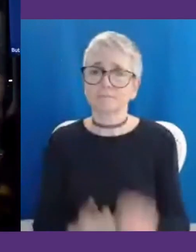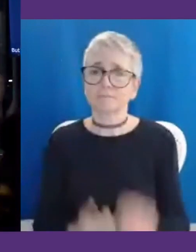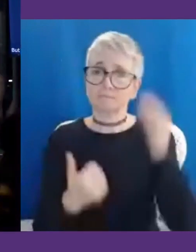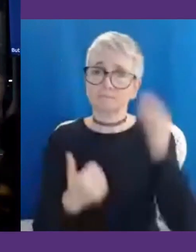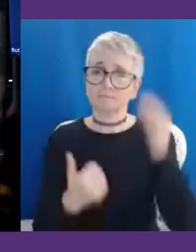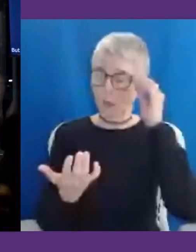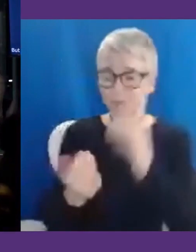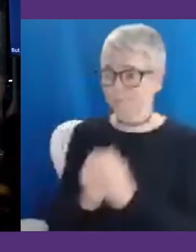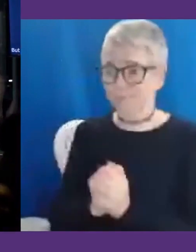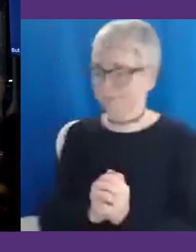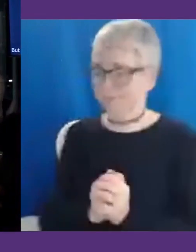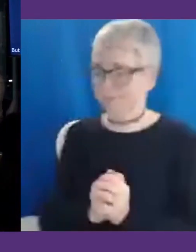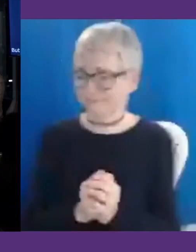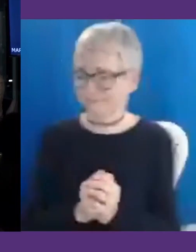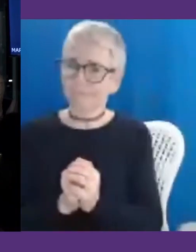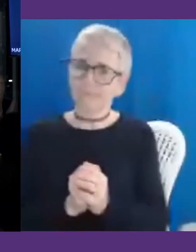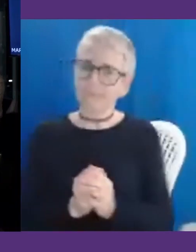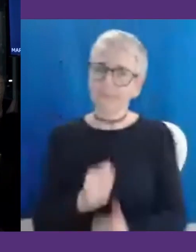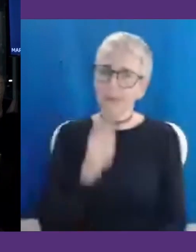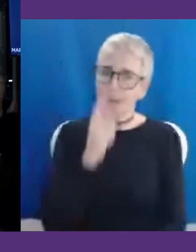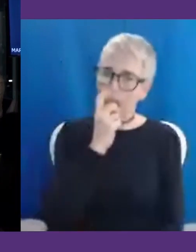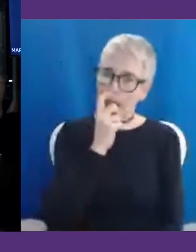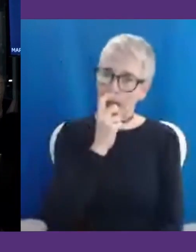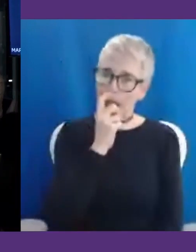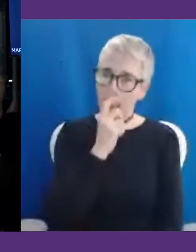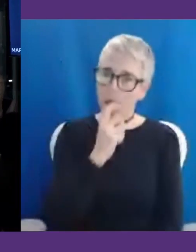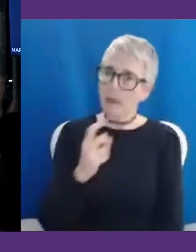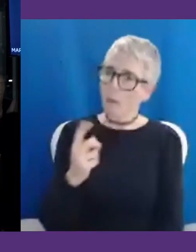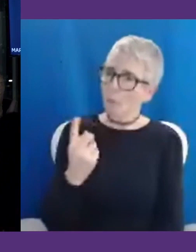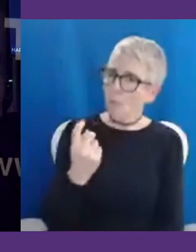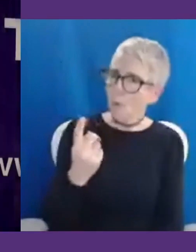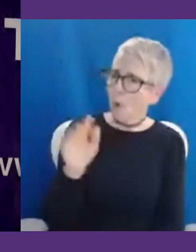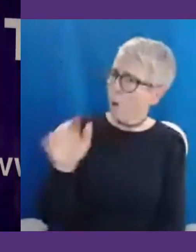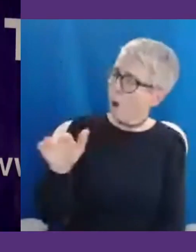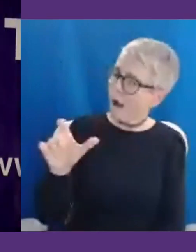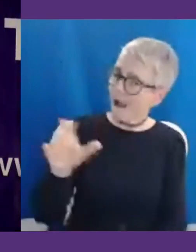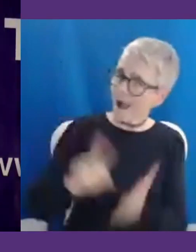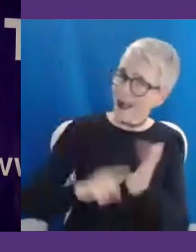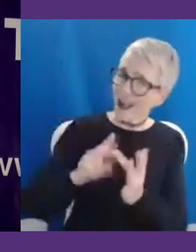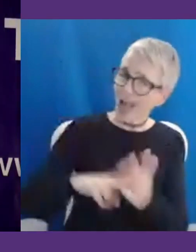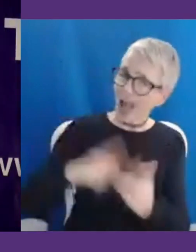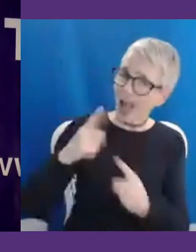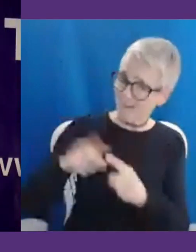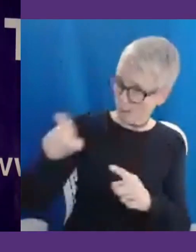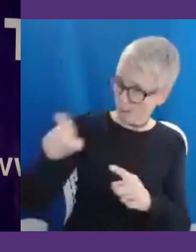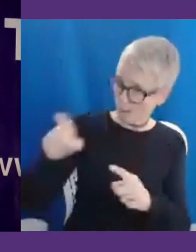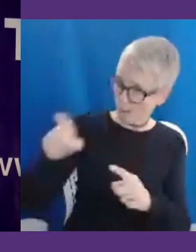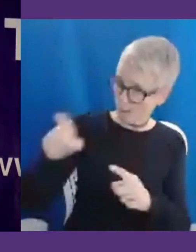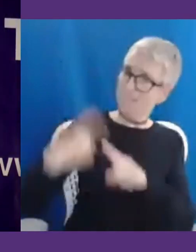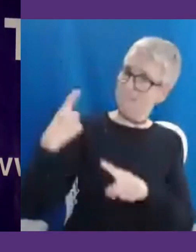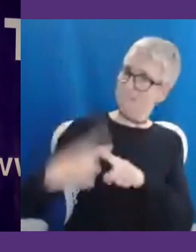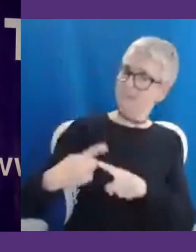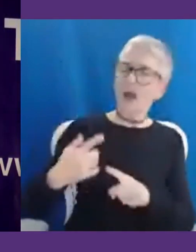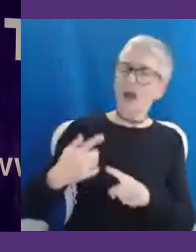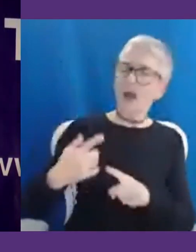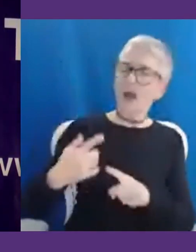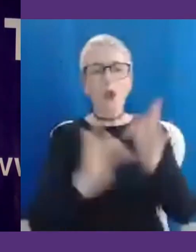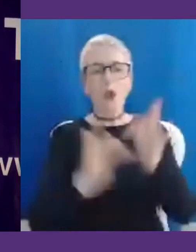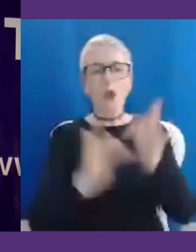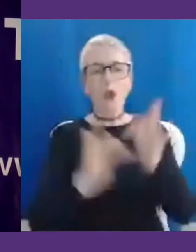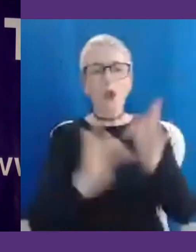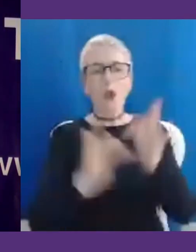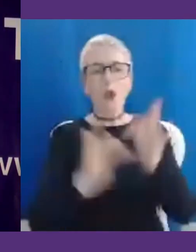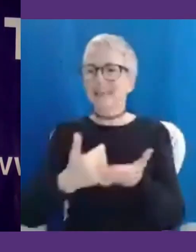on the spirit of that. Clive, are you positive about that? Obviously, the online safety bill is not and currently going through the Parliament, but in general, in